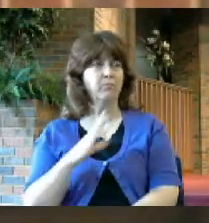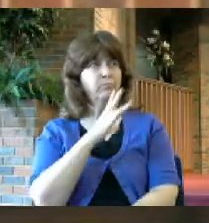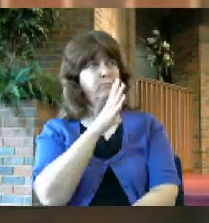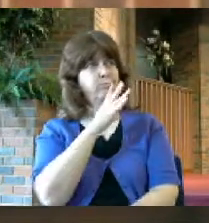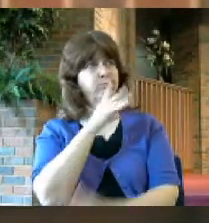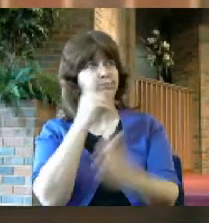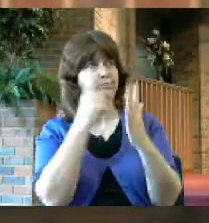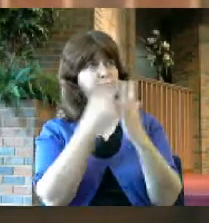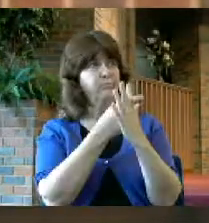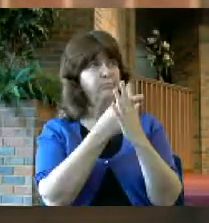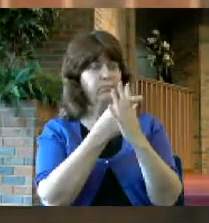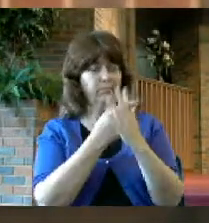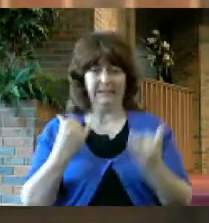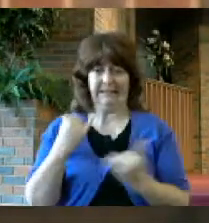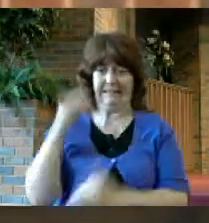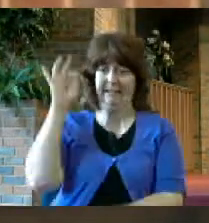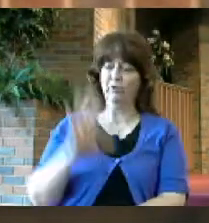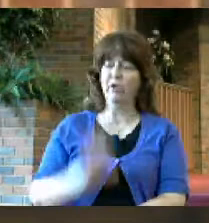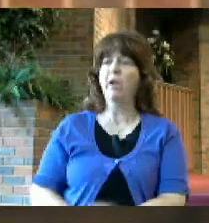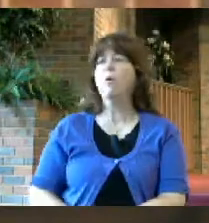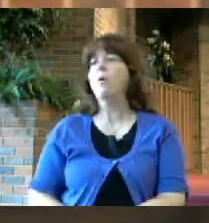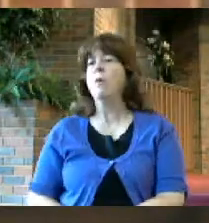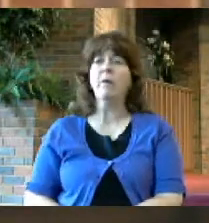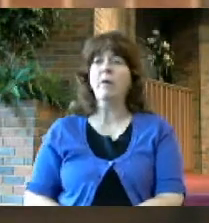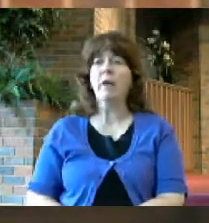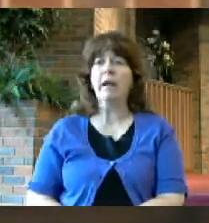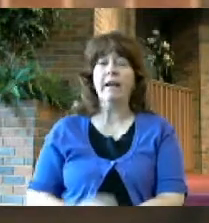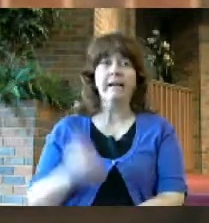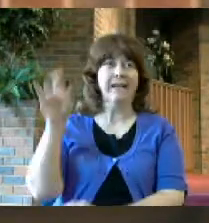You're never going to hear Joel Osteen preach on marriage and divorce.